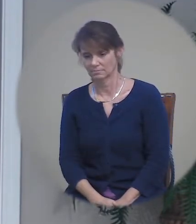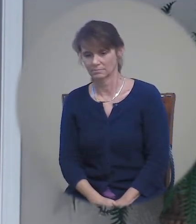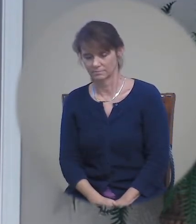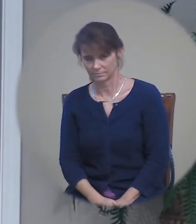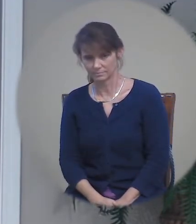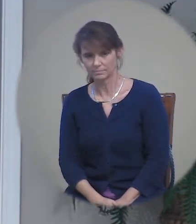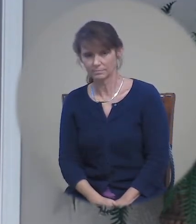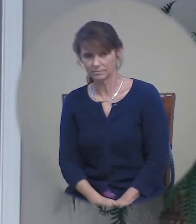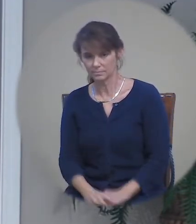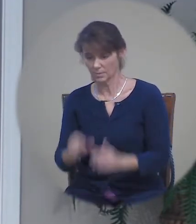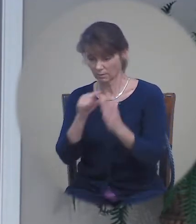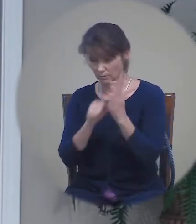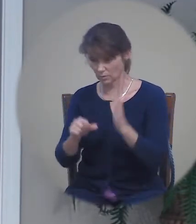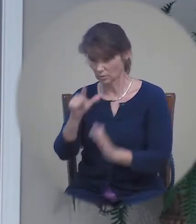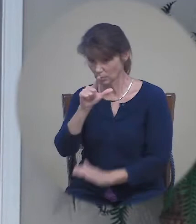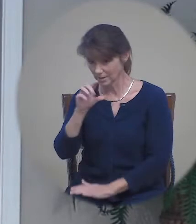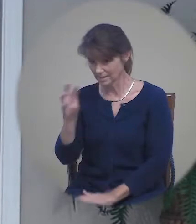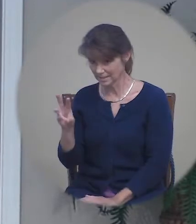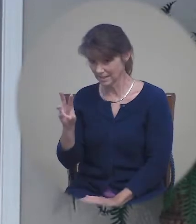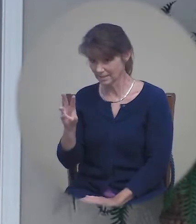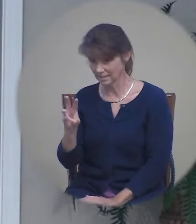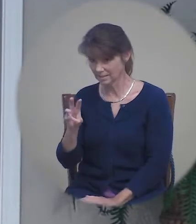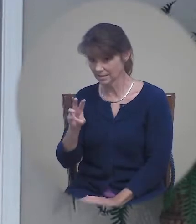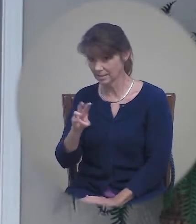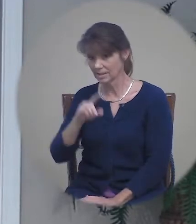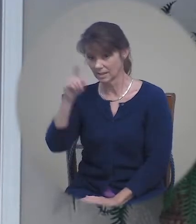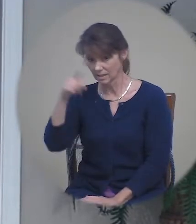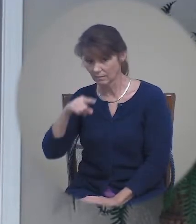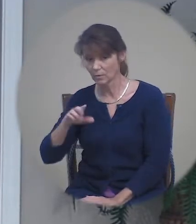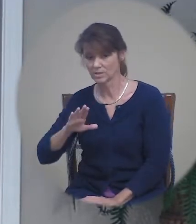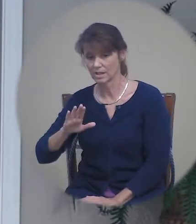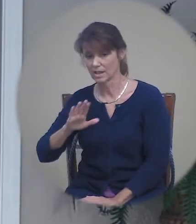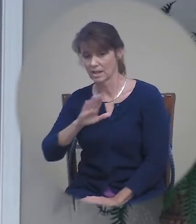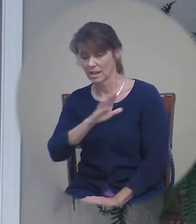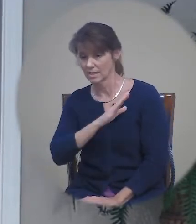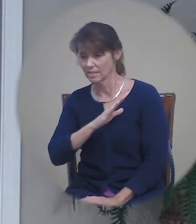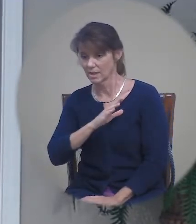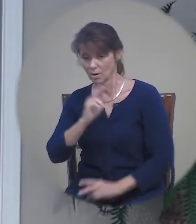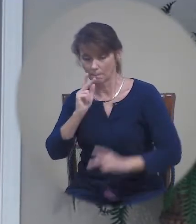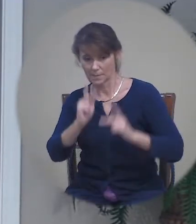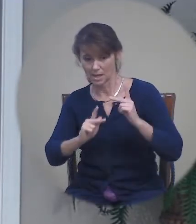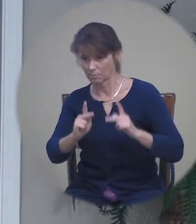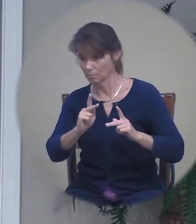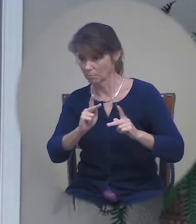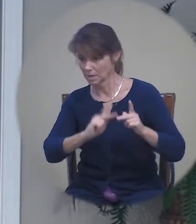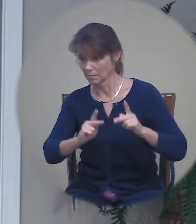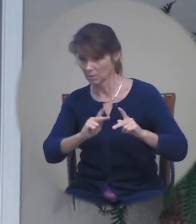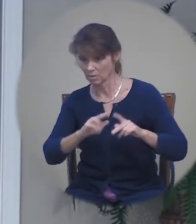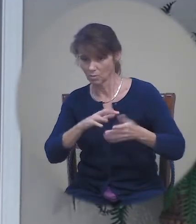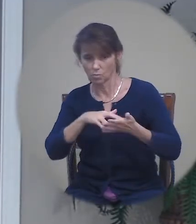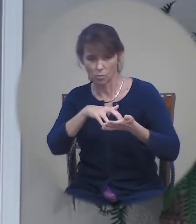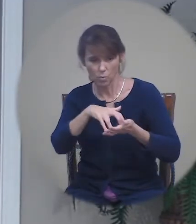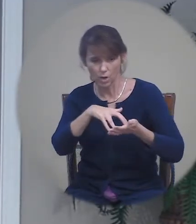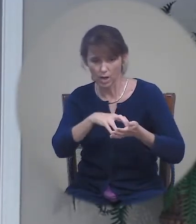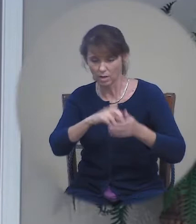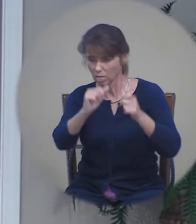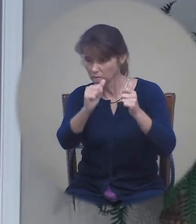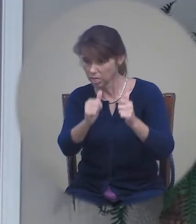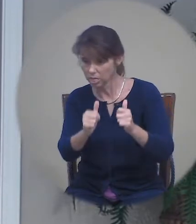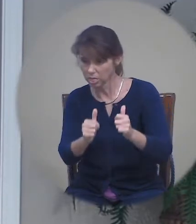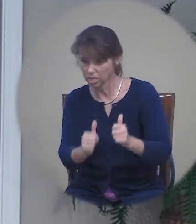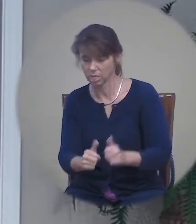He says in verse 26, "Therefore their inhabitants were short of strength, and they were dismayed and put to shame. They were